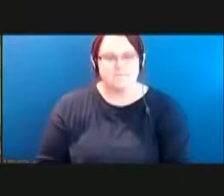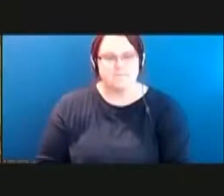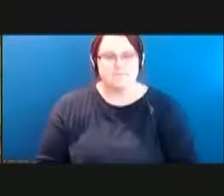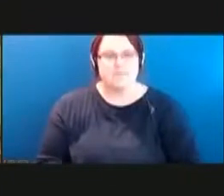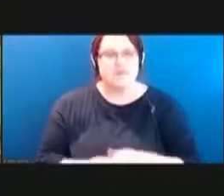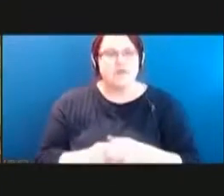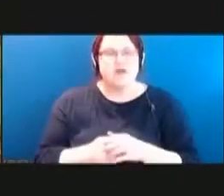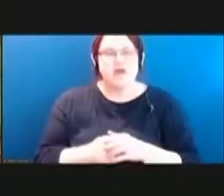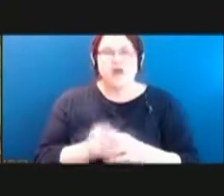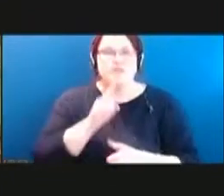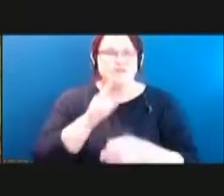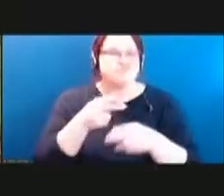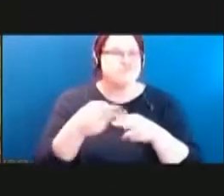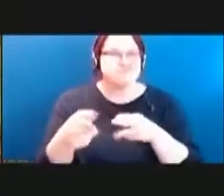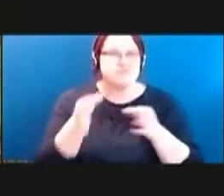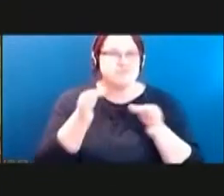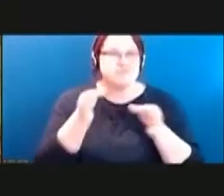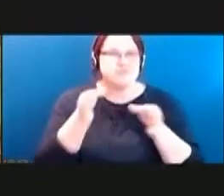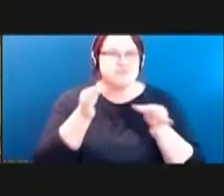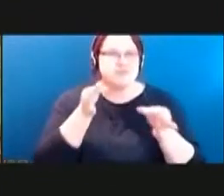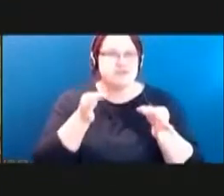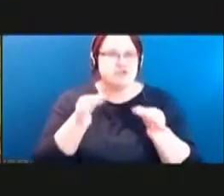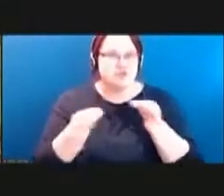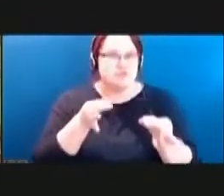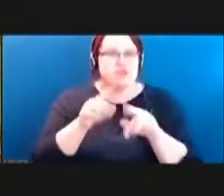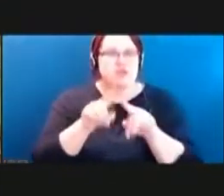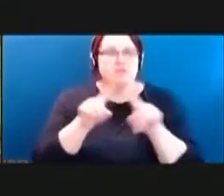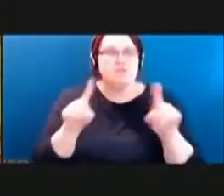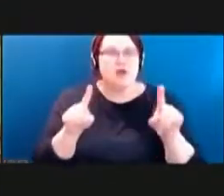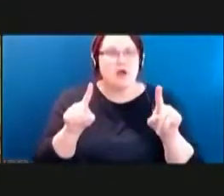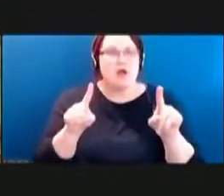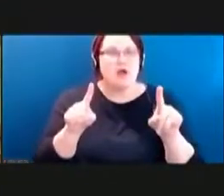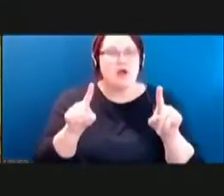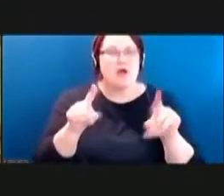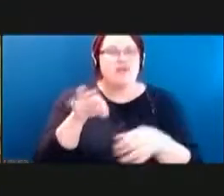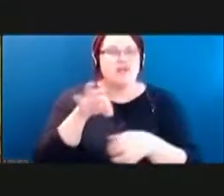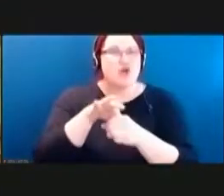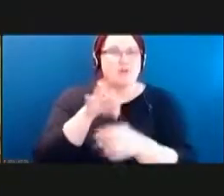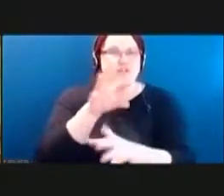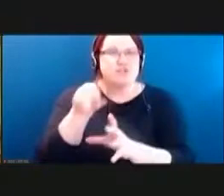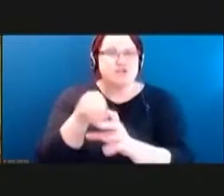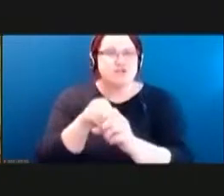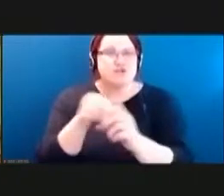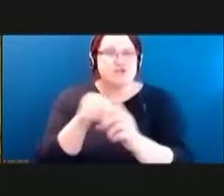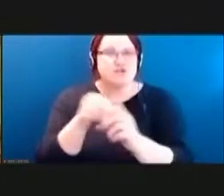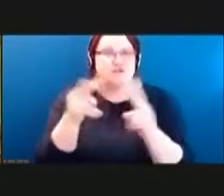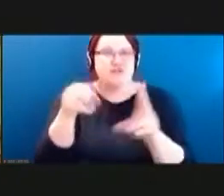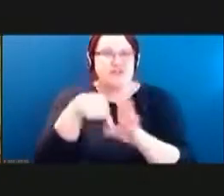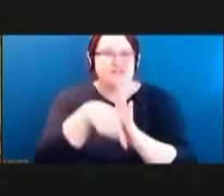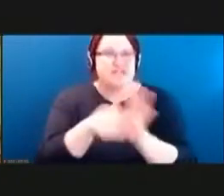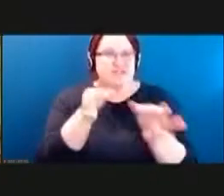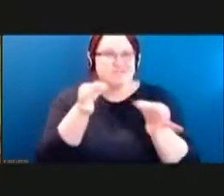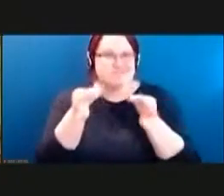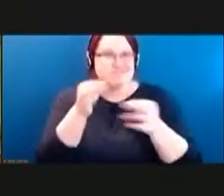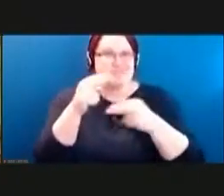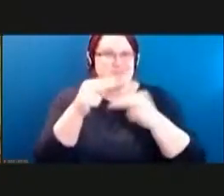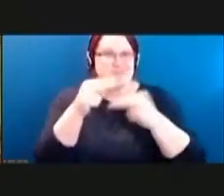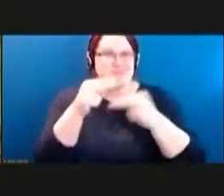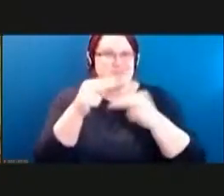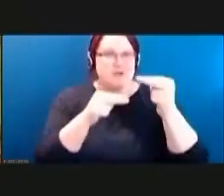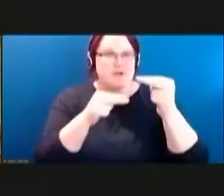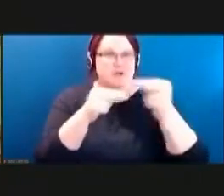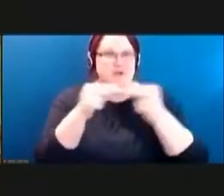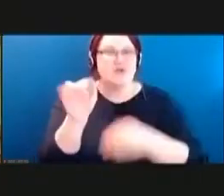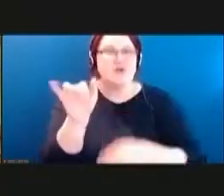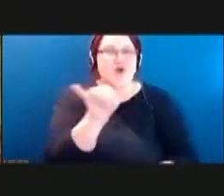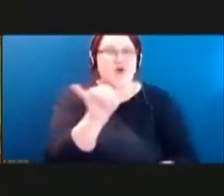the description here, but the nomination includes a very detailed description of the building, as well as a map